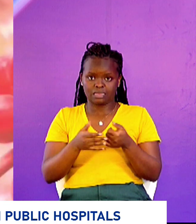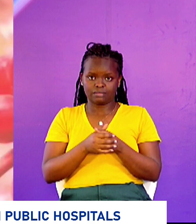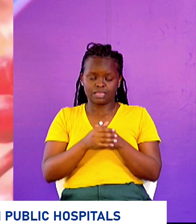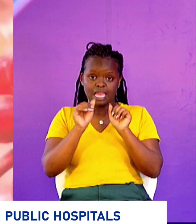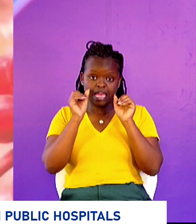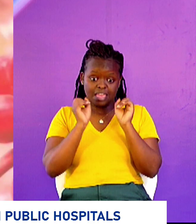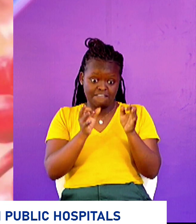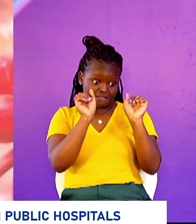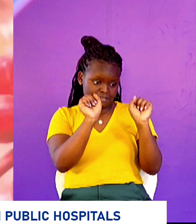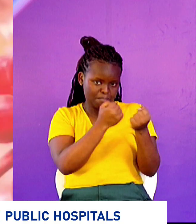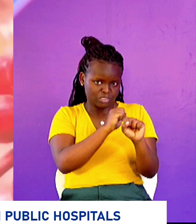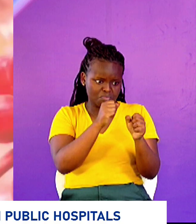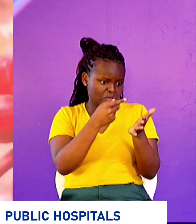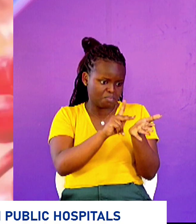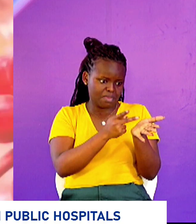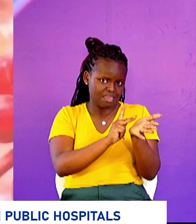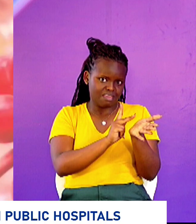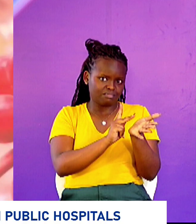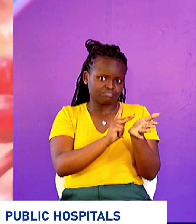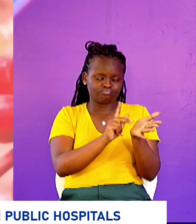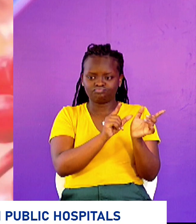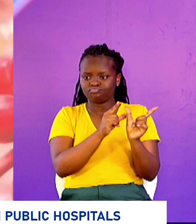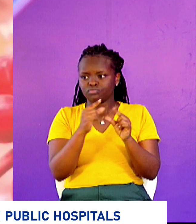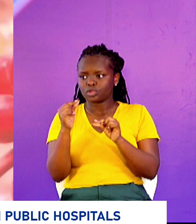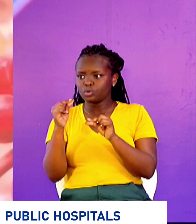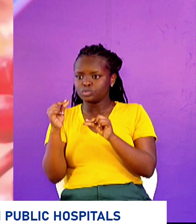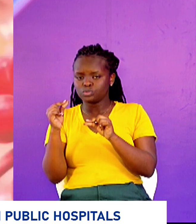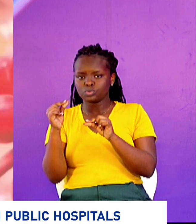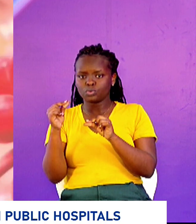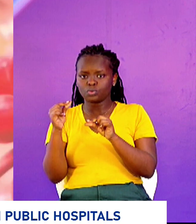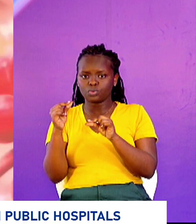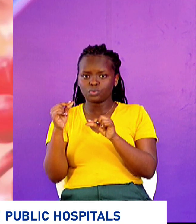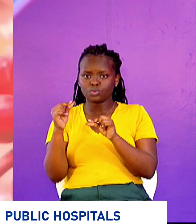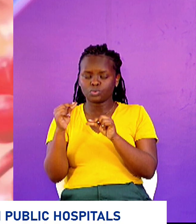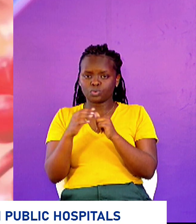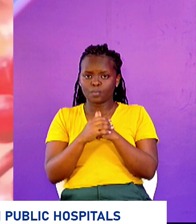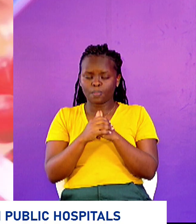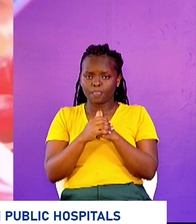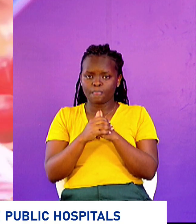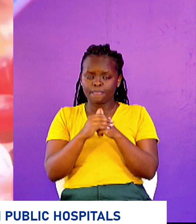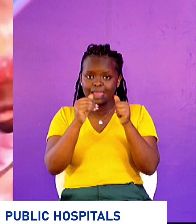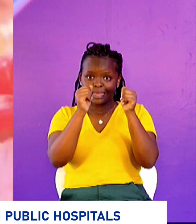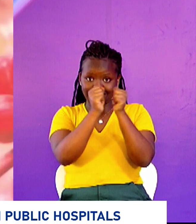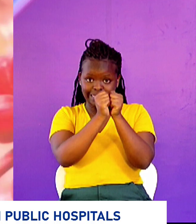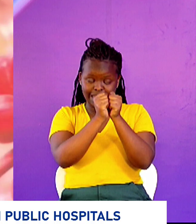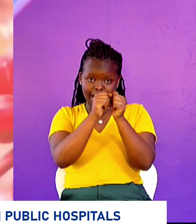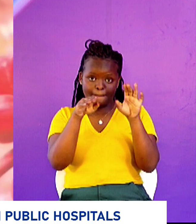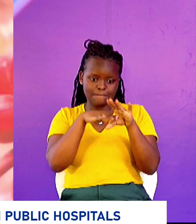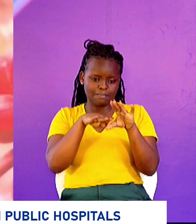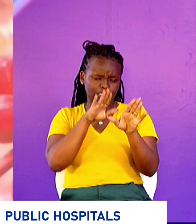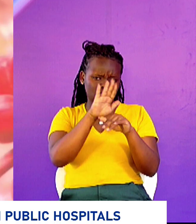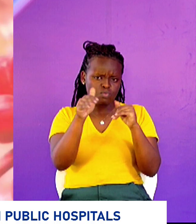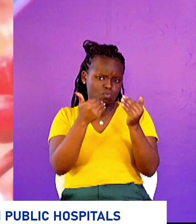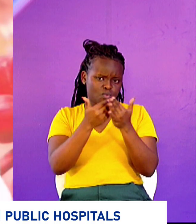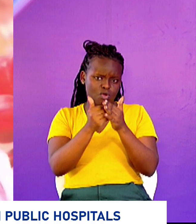huwezi kulipa, pitia kwa cooperative yako na cooperative zenu 10, sione members wote